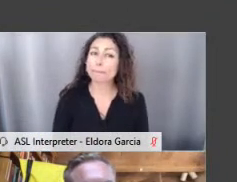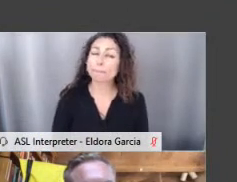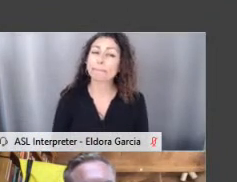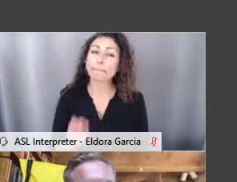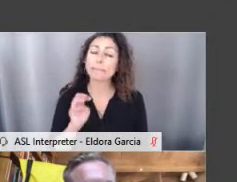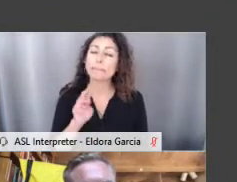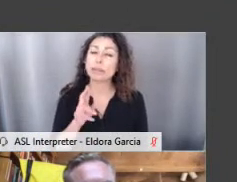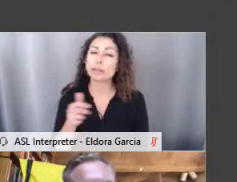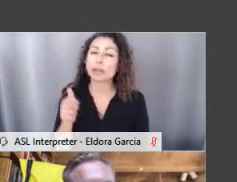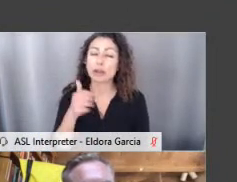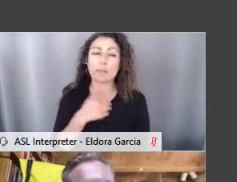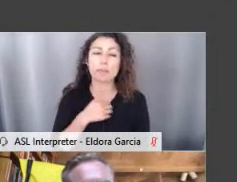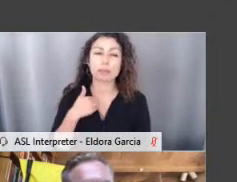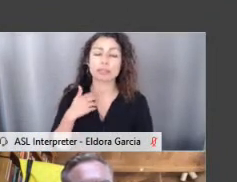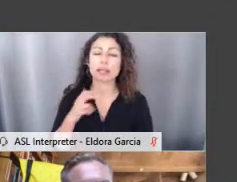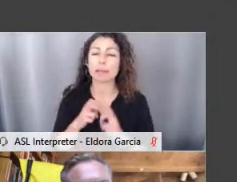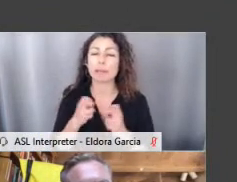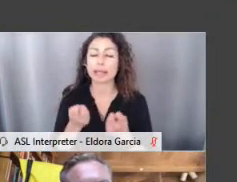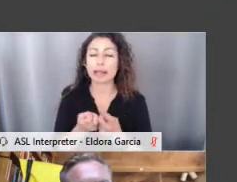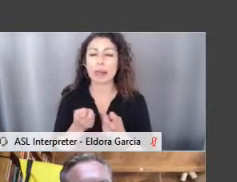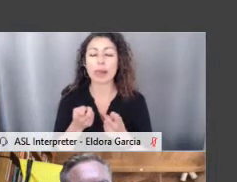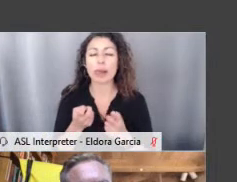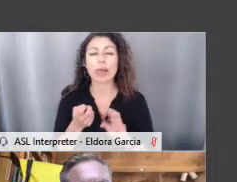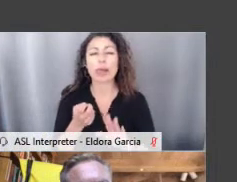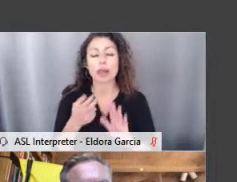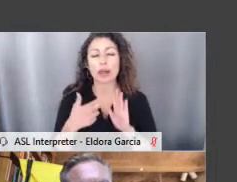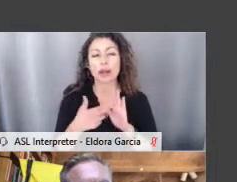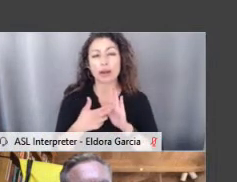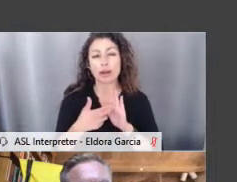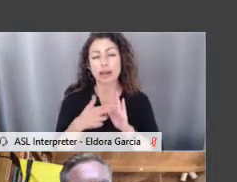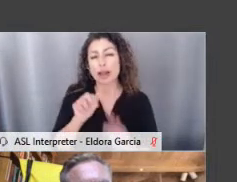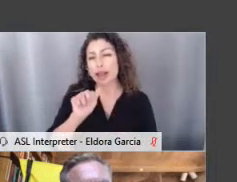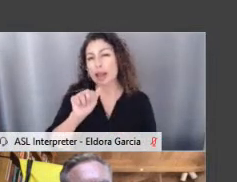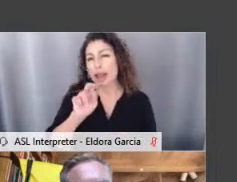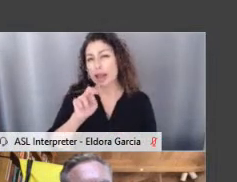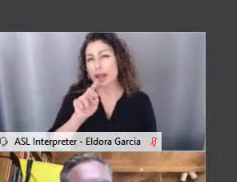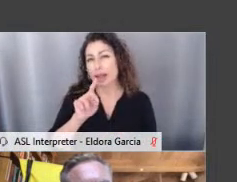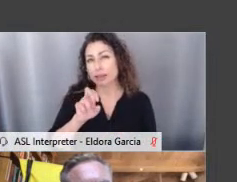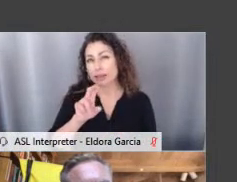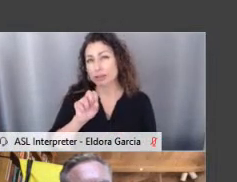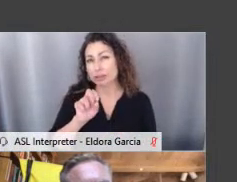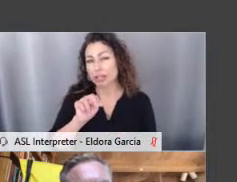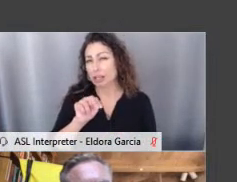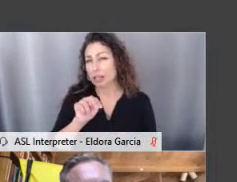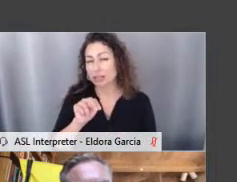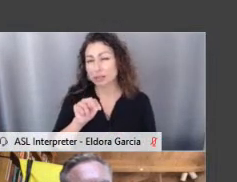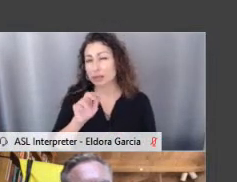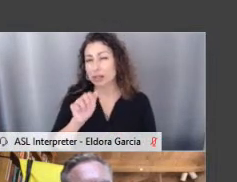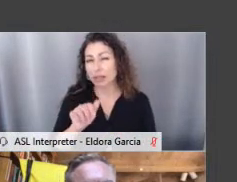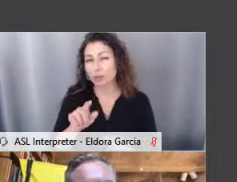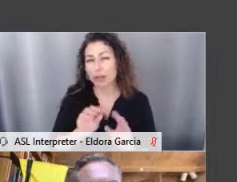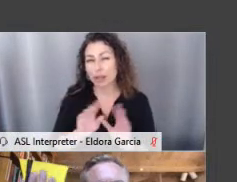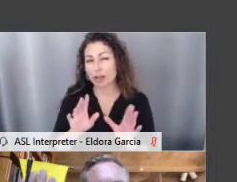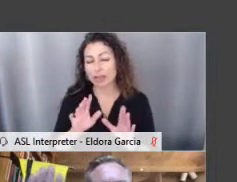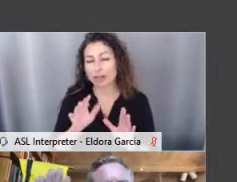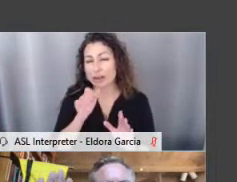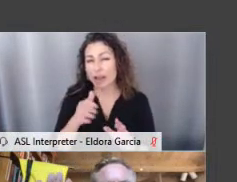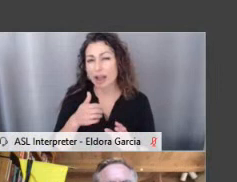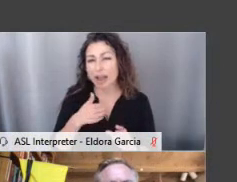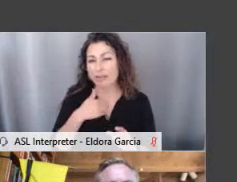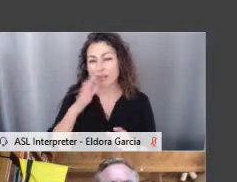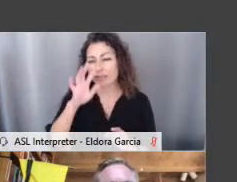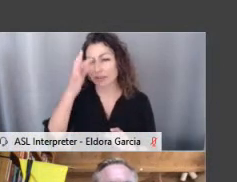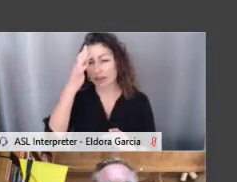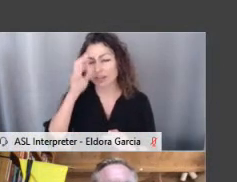Mr. Chair, members of the committee, Representative Anderson, can you clarify sort of what you mean by not having